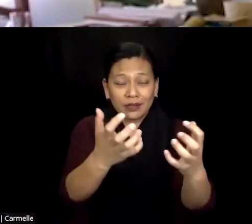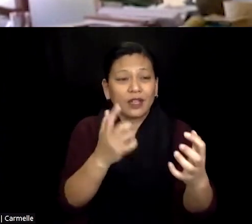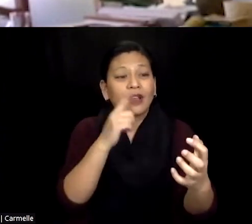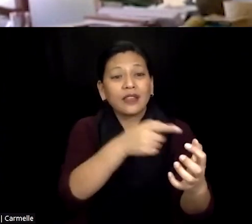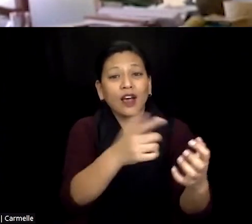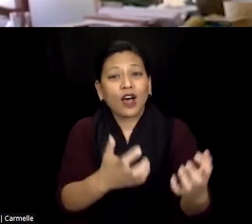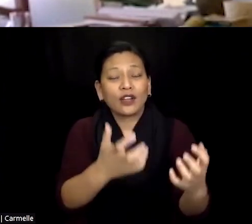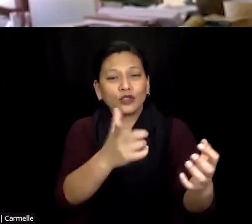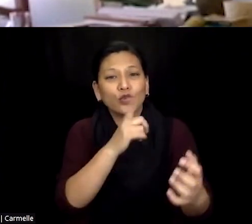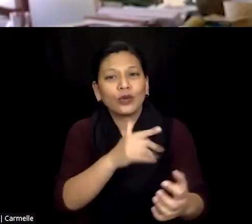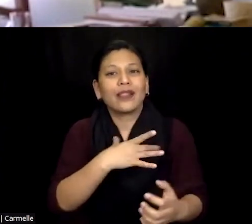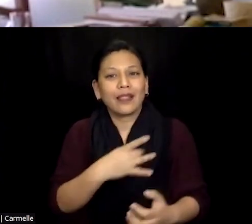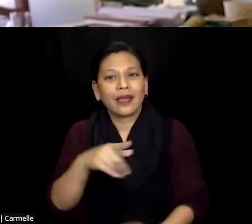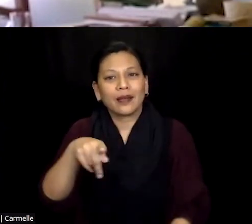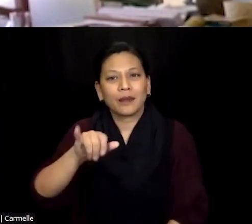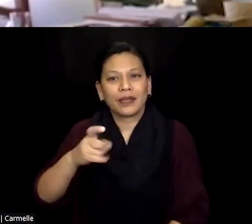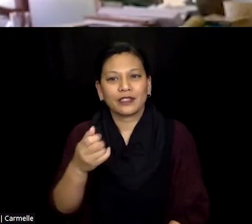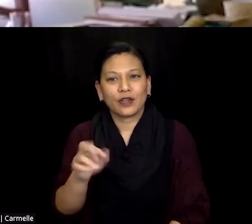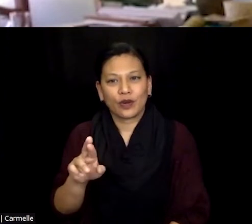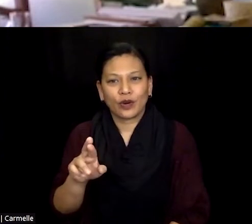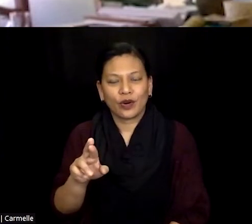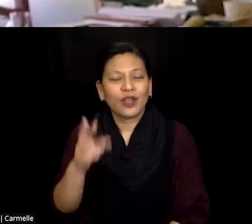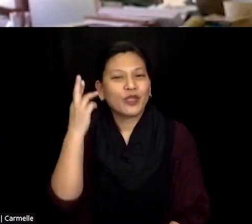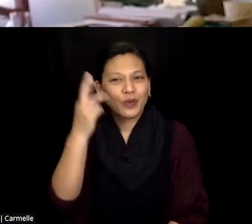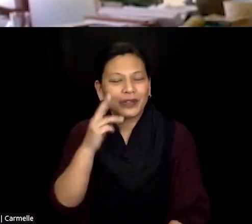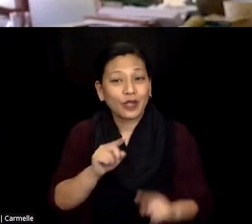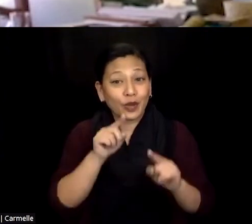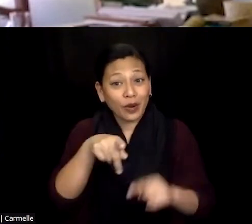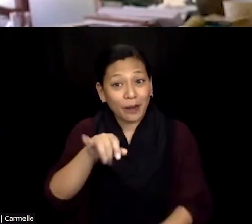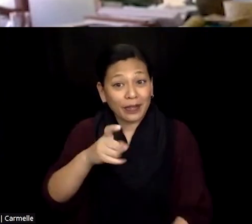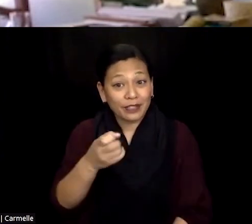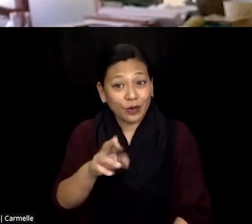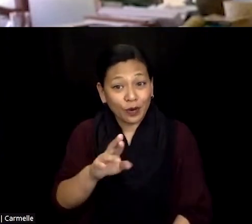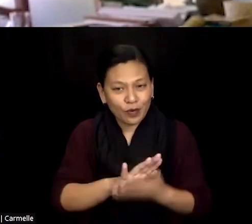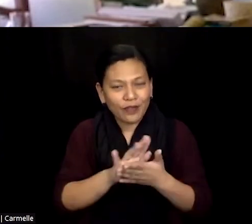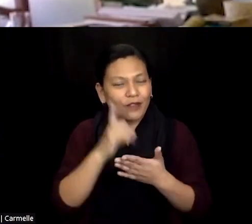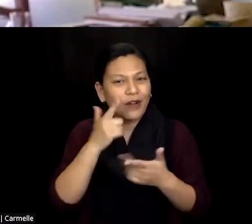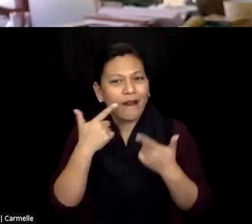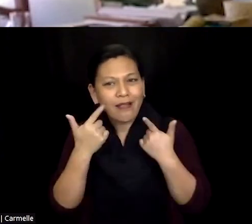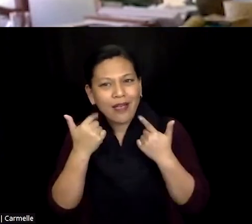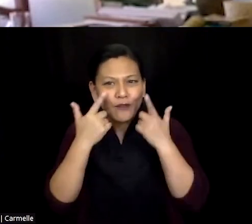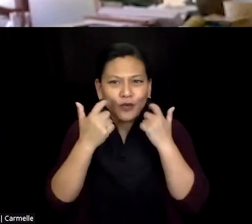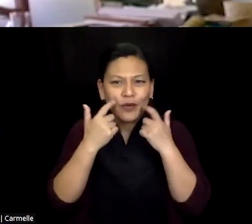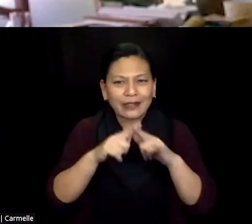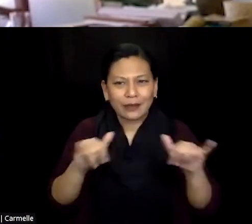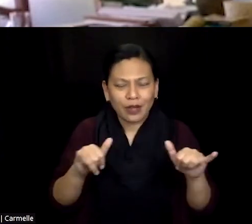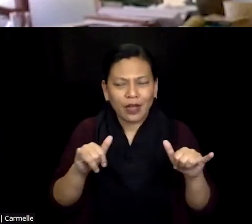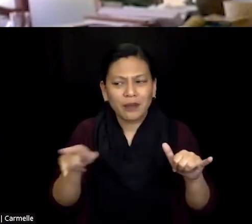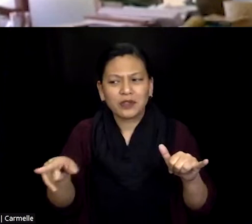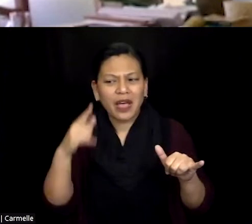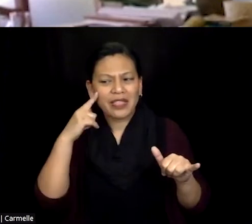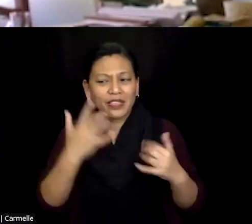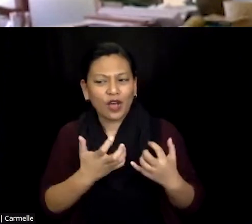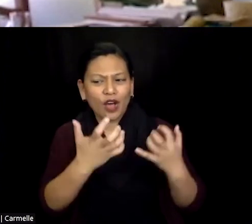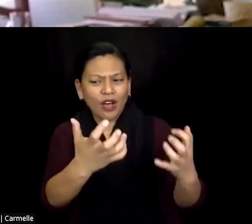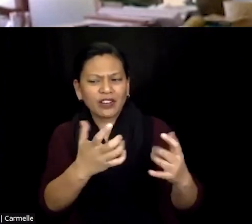there's a lot of cursing in Thunder Road, because people go to Pixar movies to laugh and cry at the same time. And we thought, well, they're probably adults who